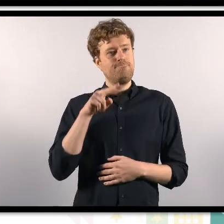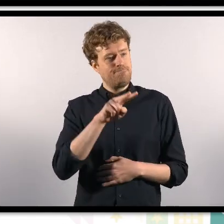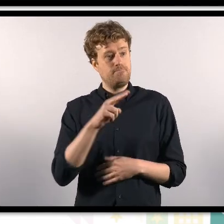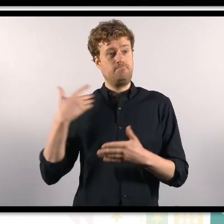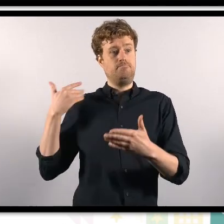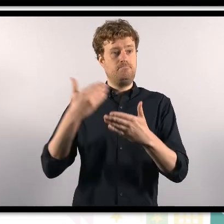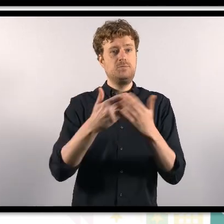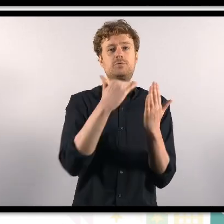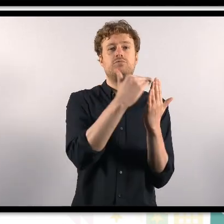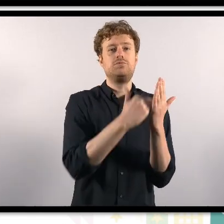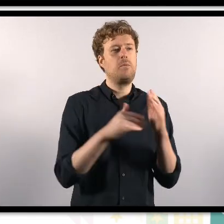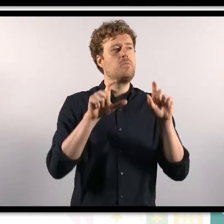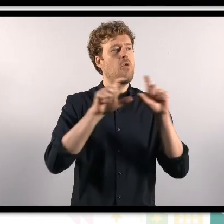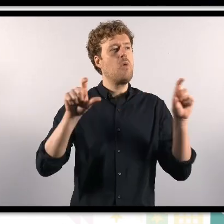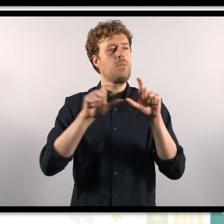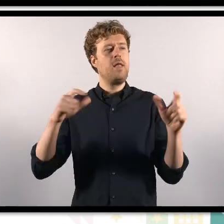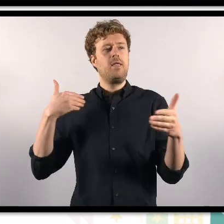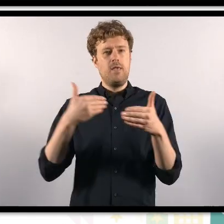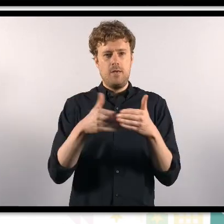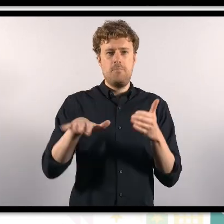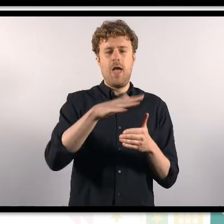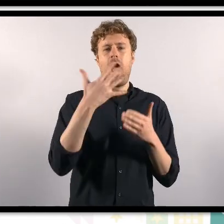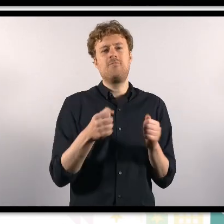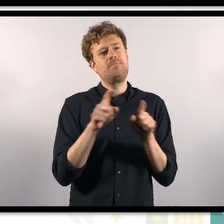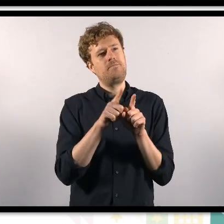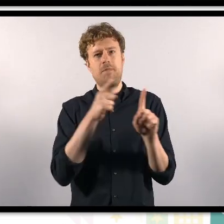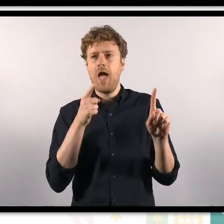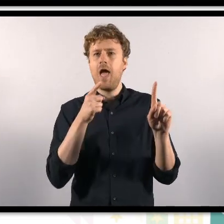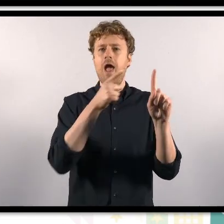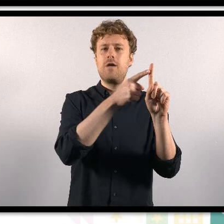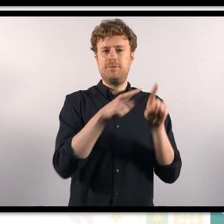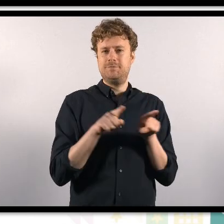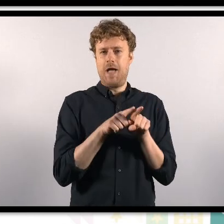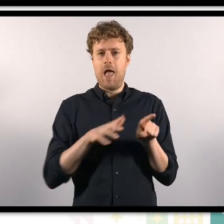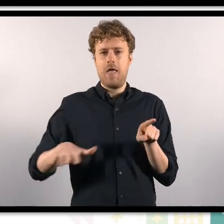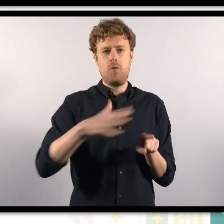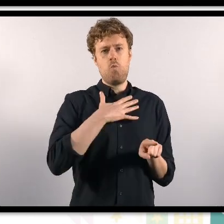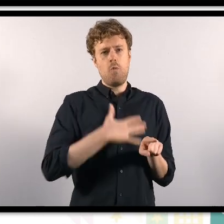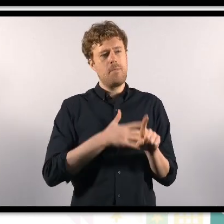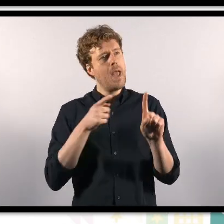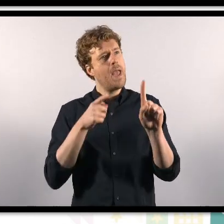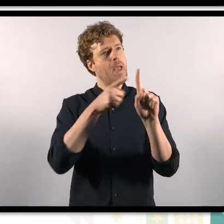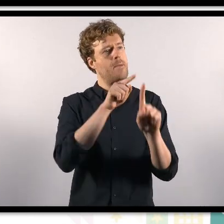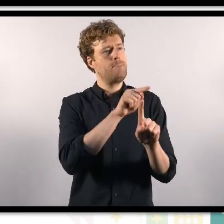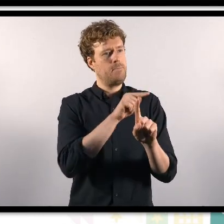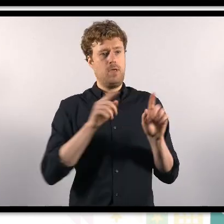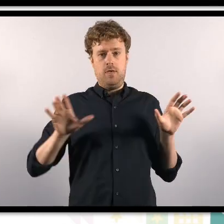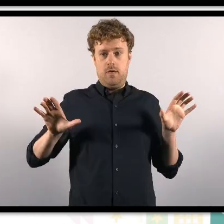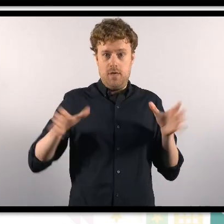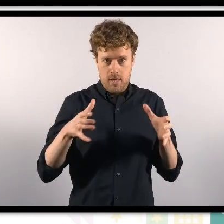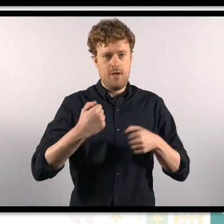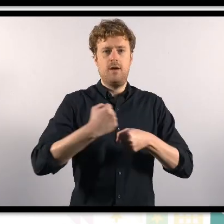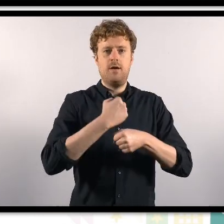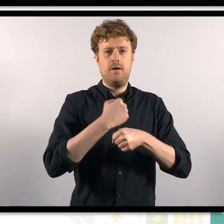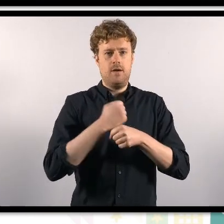truly change the world. So before I kind of move on to other announcements, I just wanted to have a special thank you